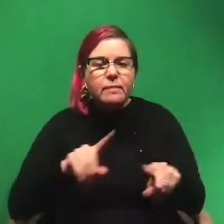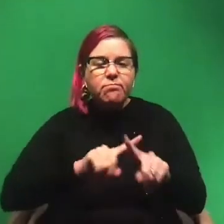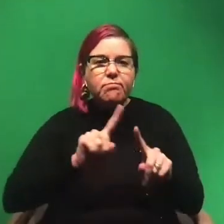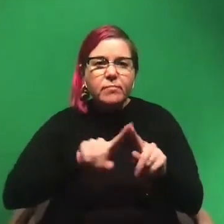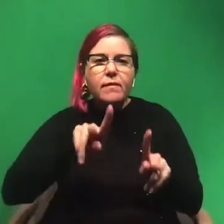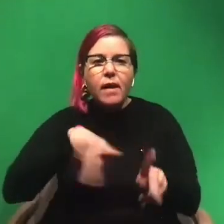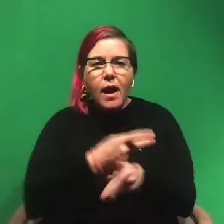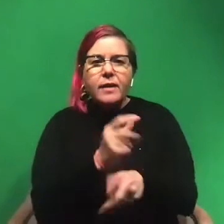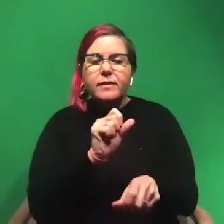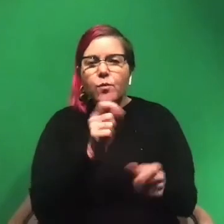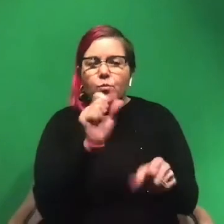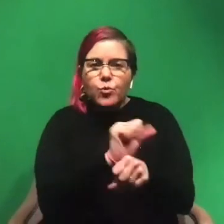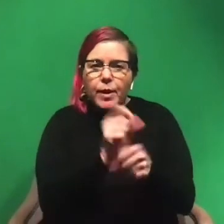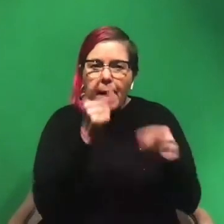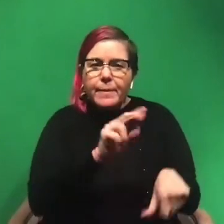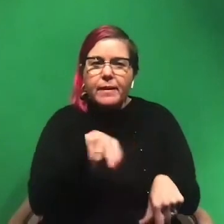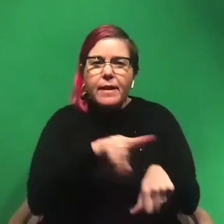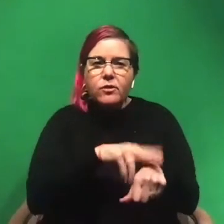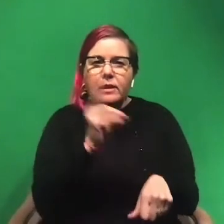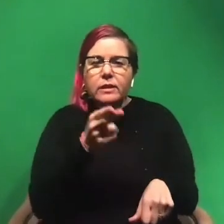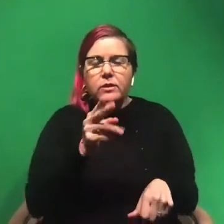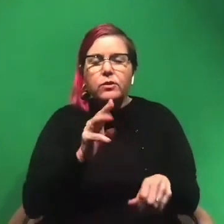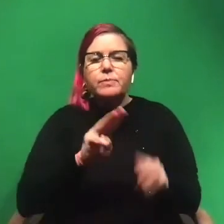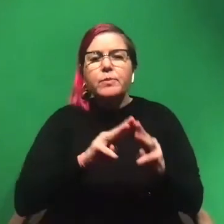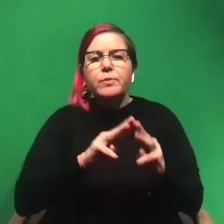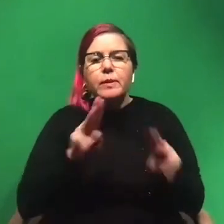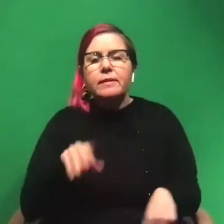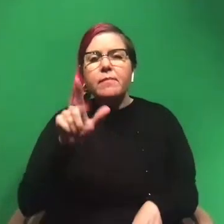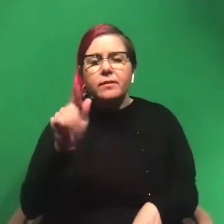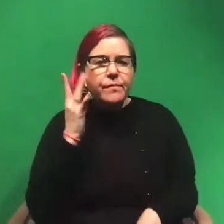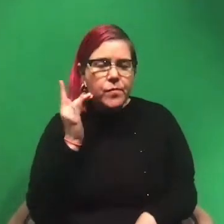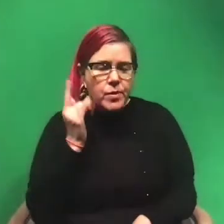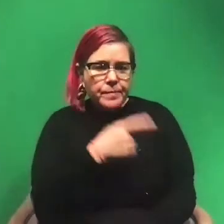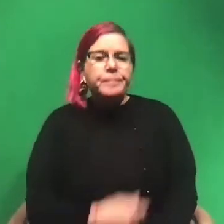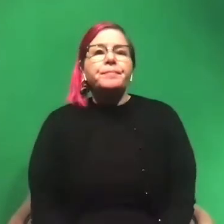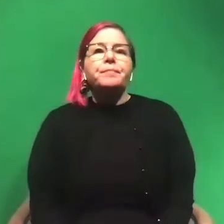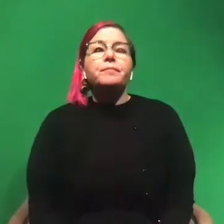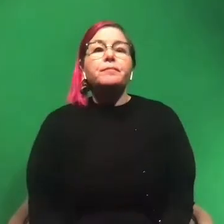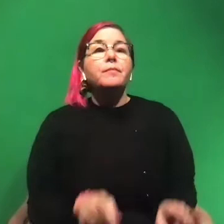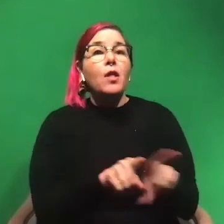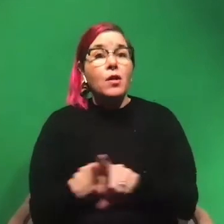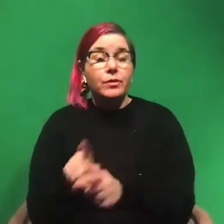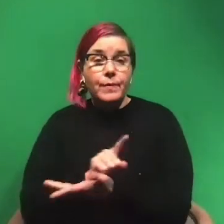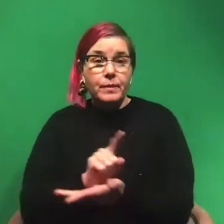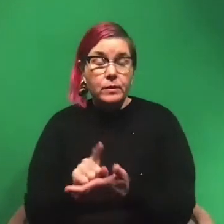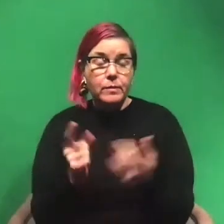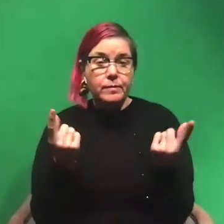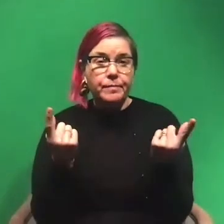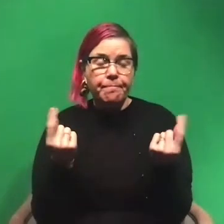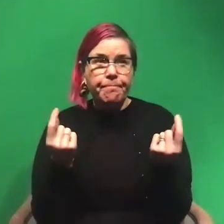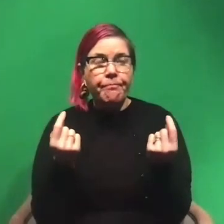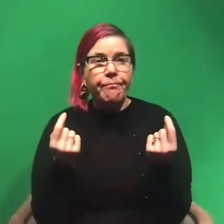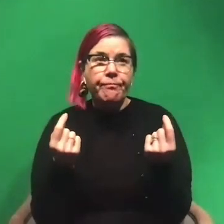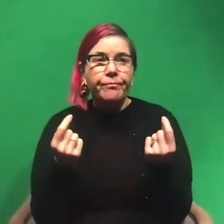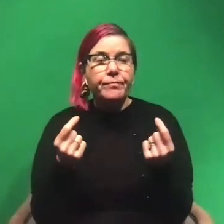happening at the Natural History Museum in Los Angeles. Also this week, we're going to be talking about